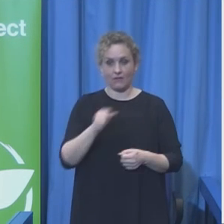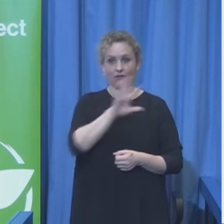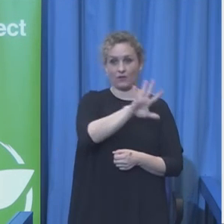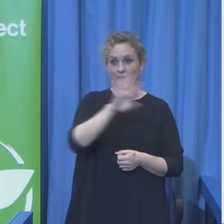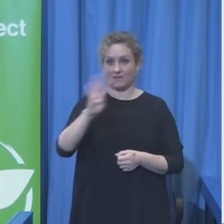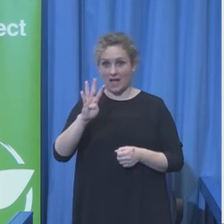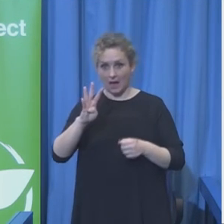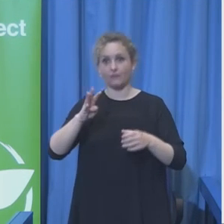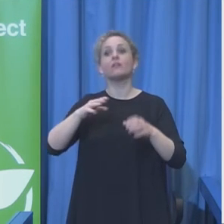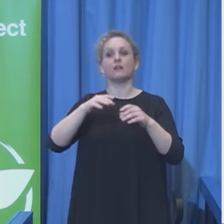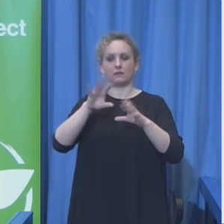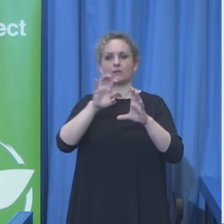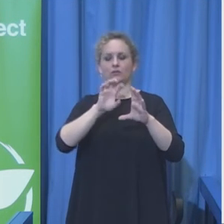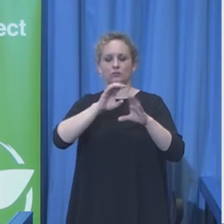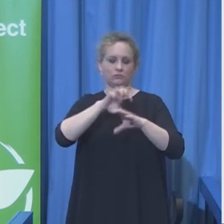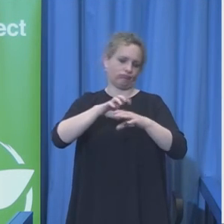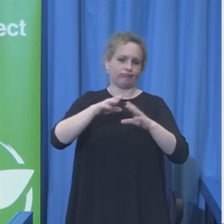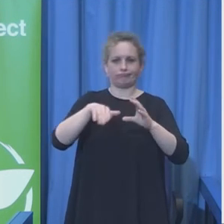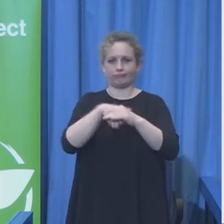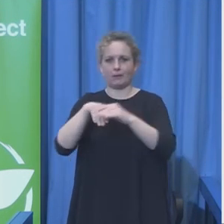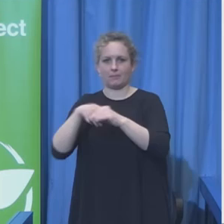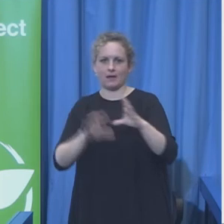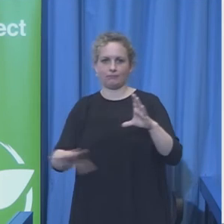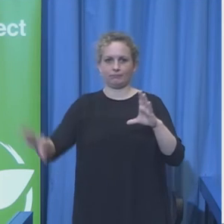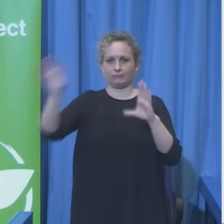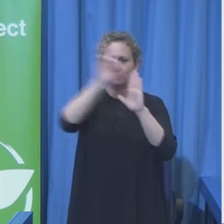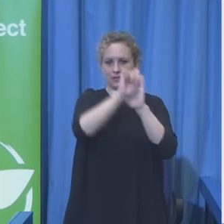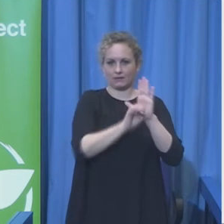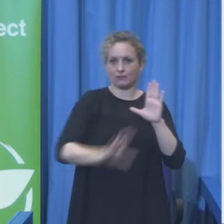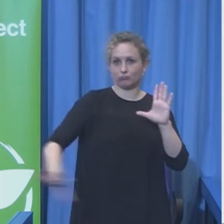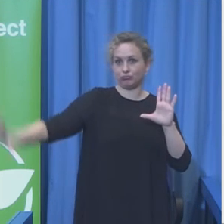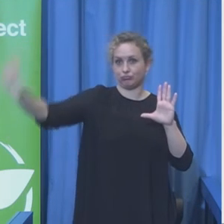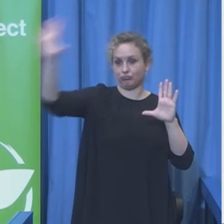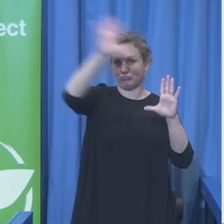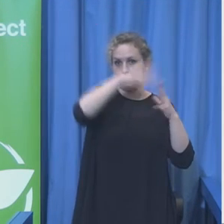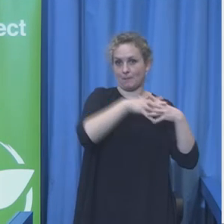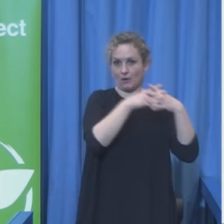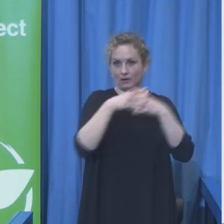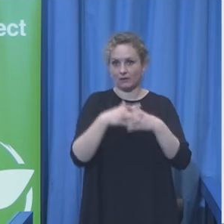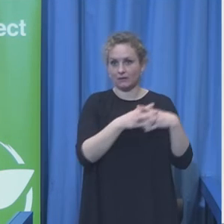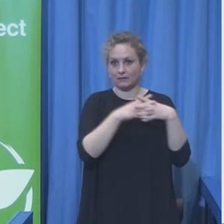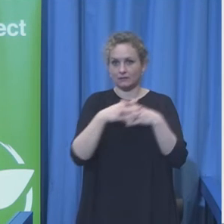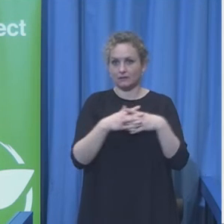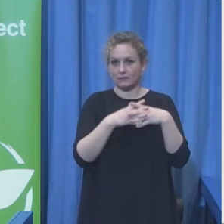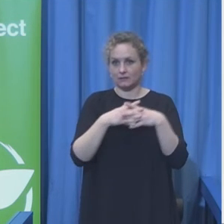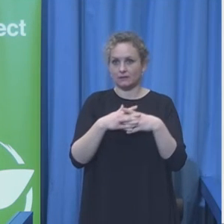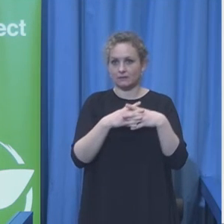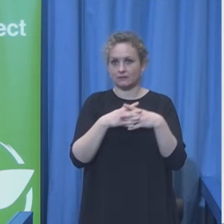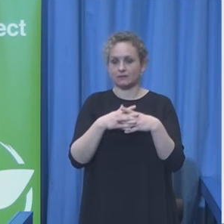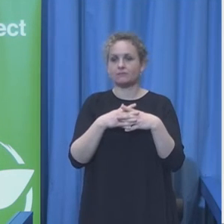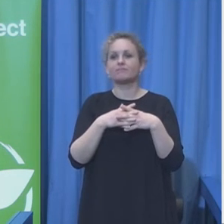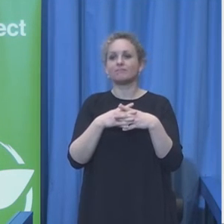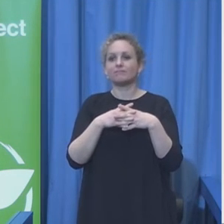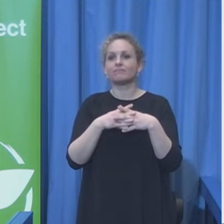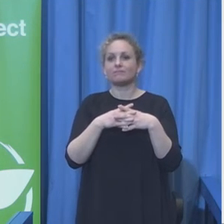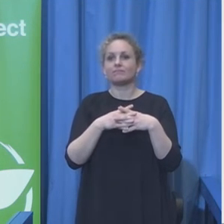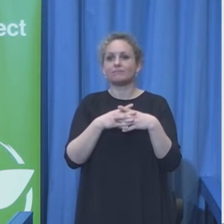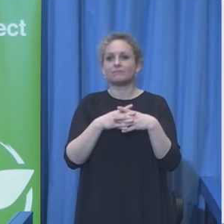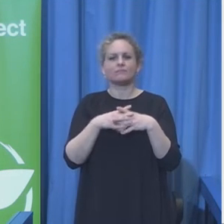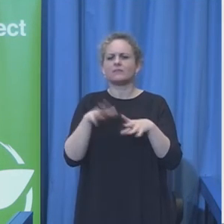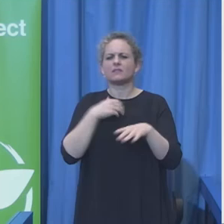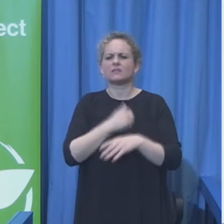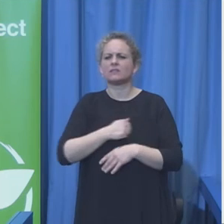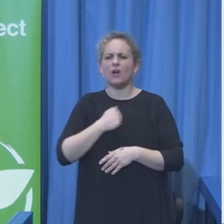are chosen together by 47 member countries. Therefore, we can only advise them. We can use